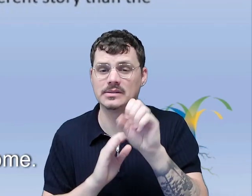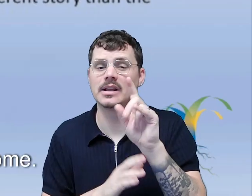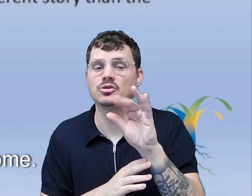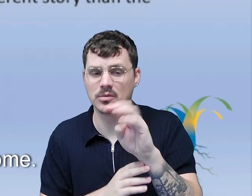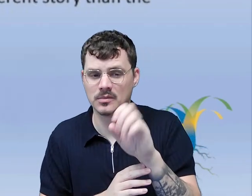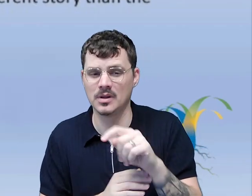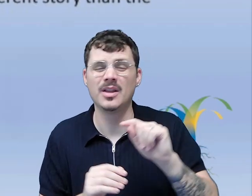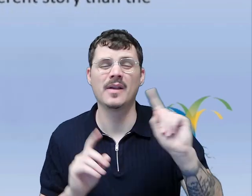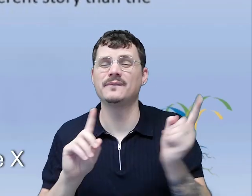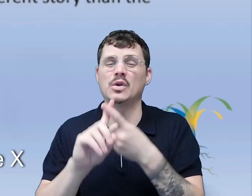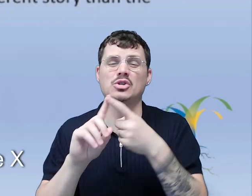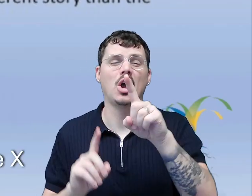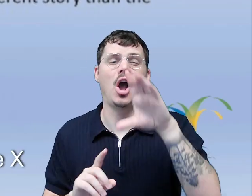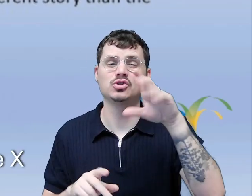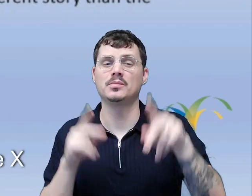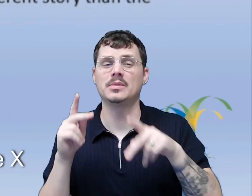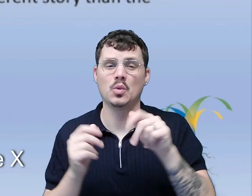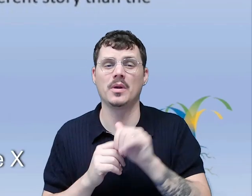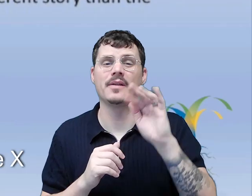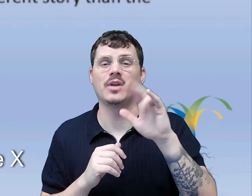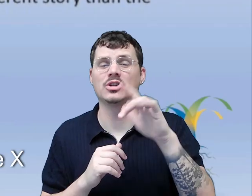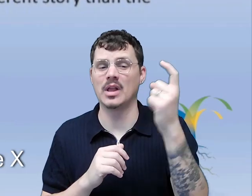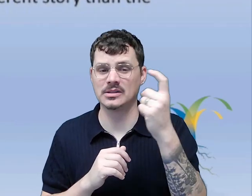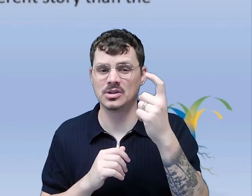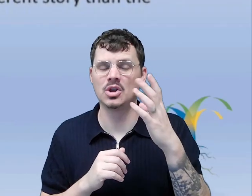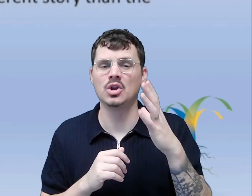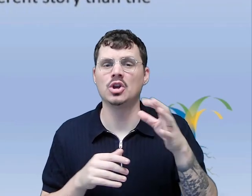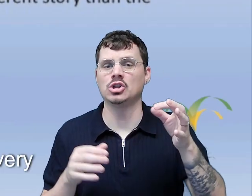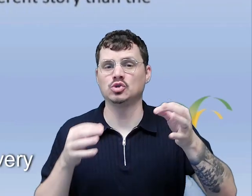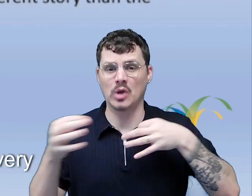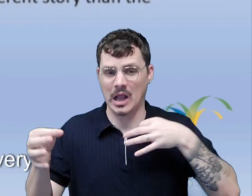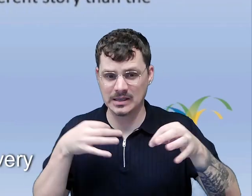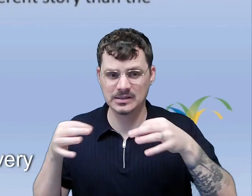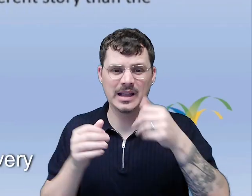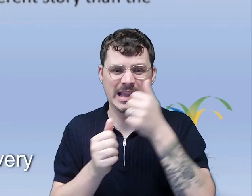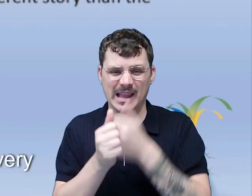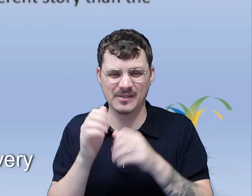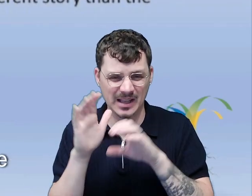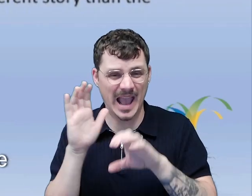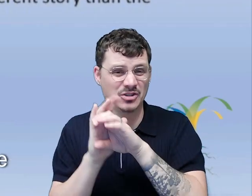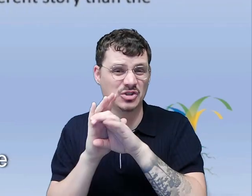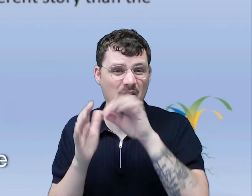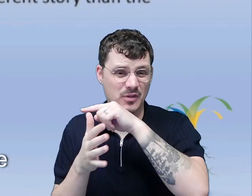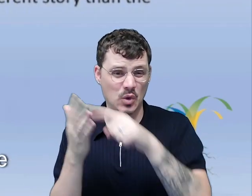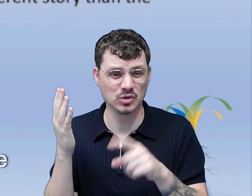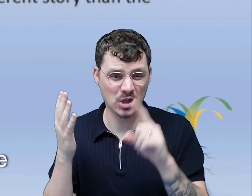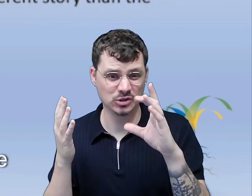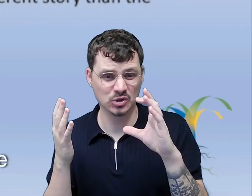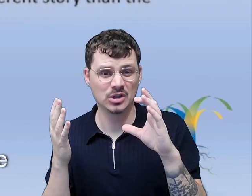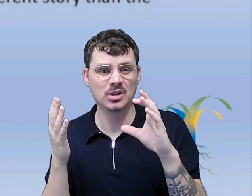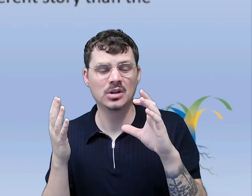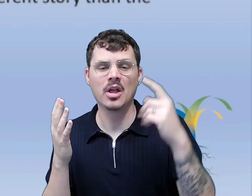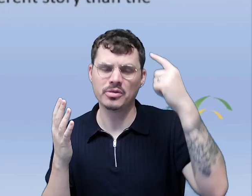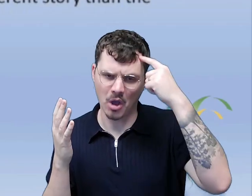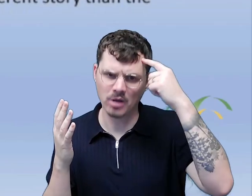developmental syndrome. The first 100 people with Fragile X were described in detail, and every characteristic of those